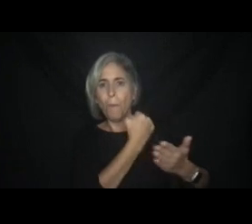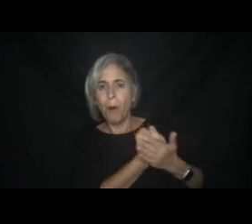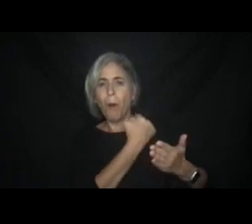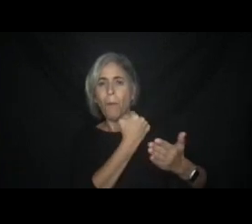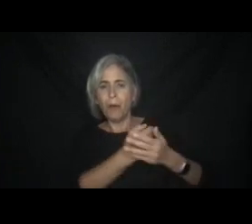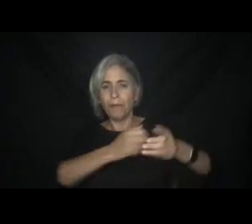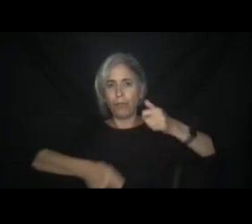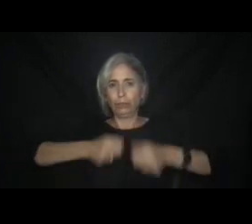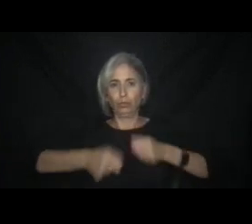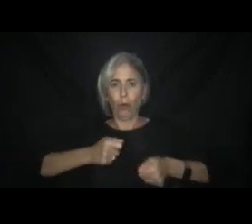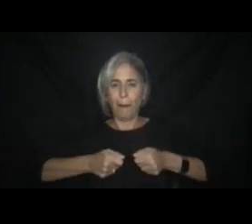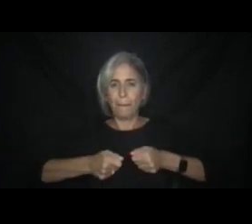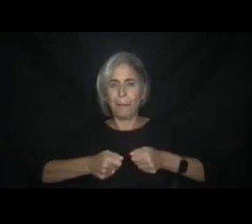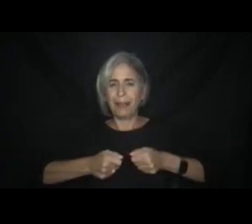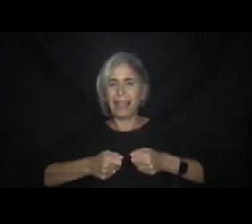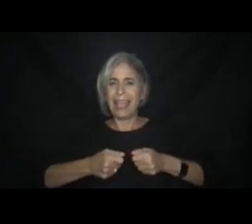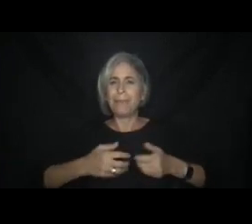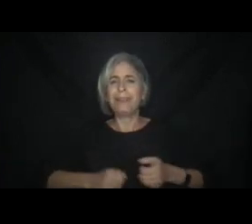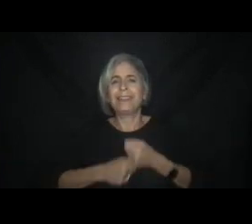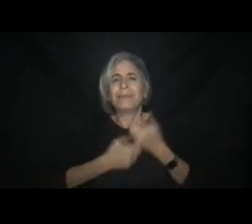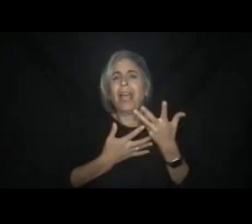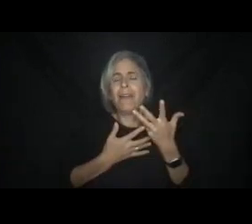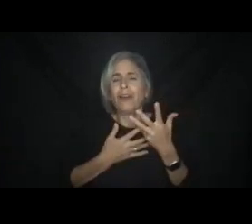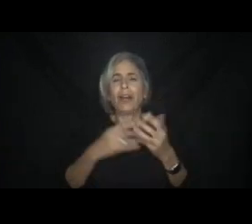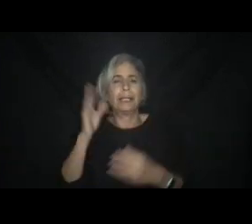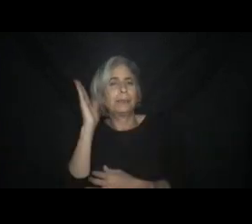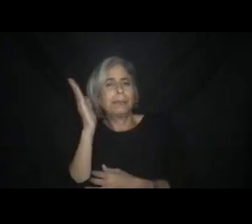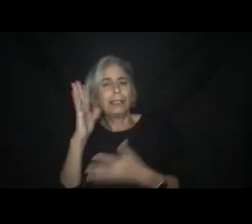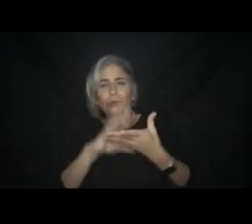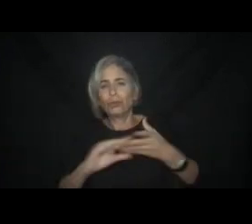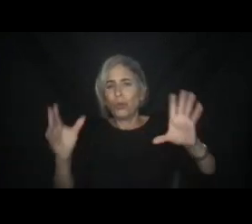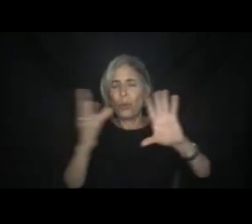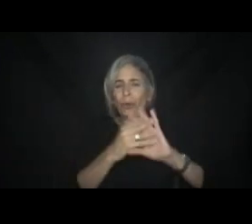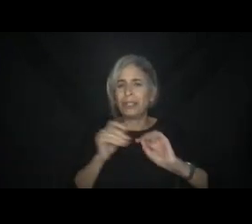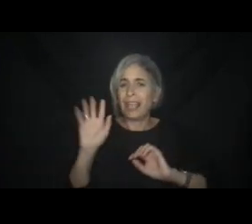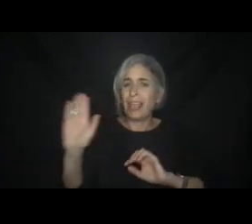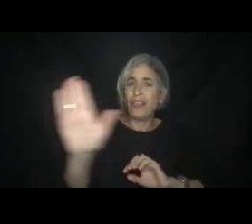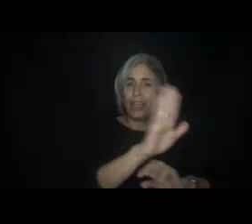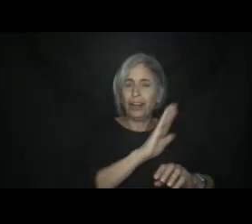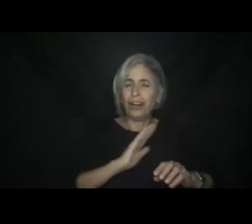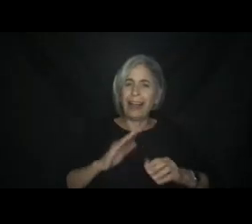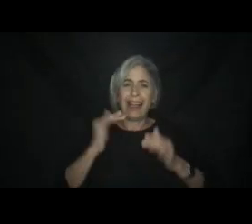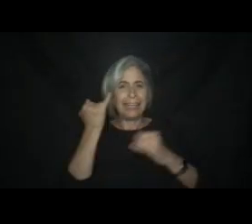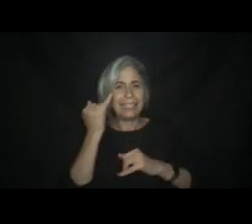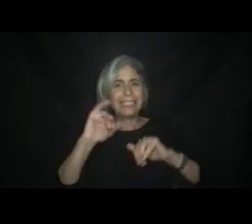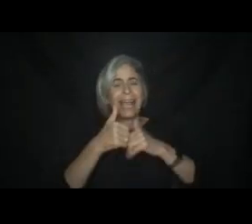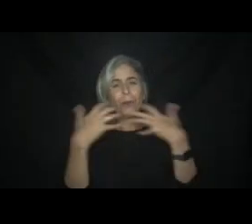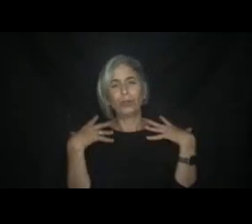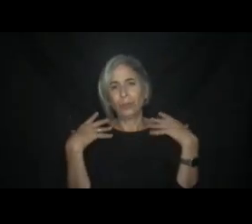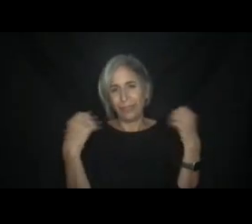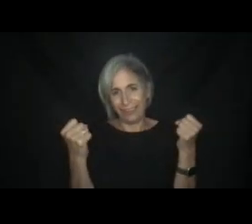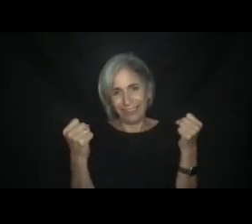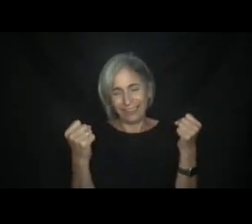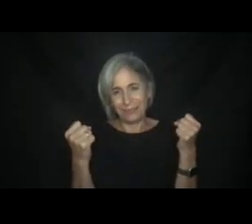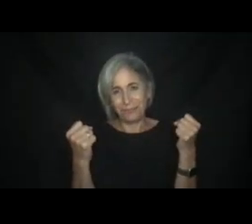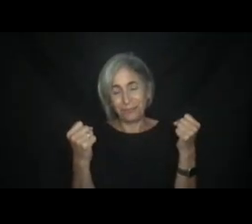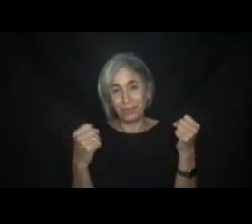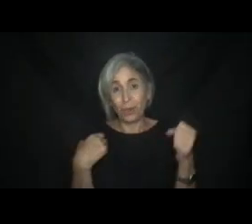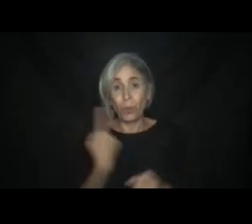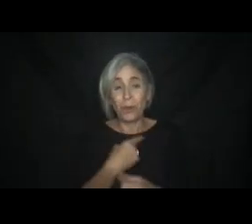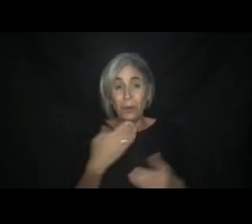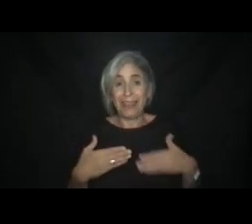our mental health speaker's story and her helpful healing strategies. And won't we all be happy to see